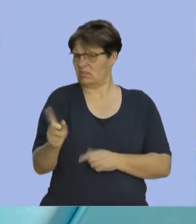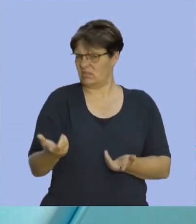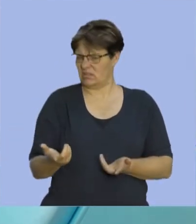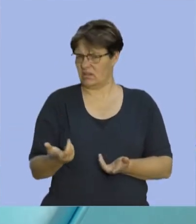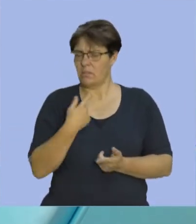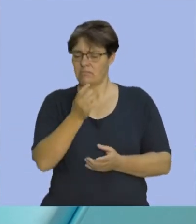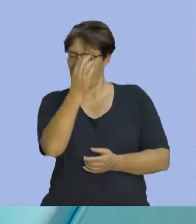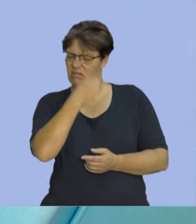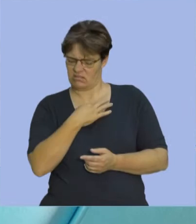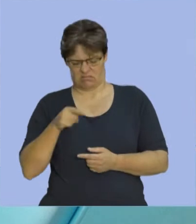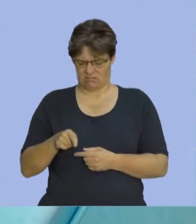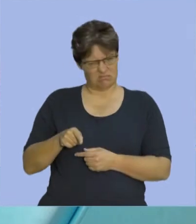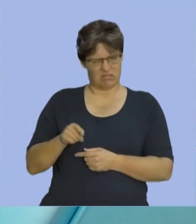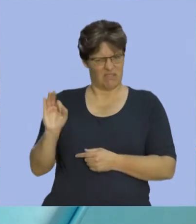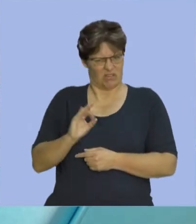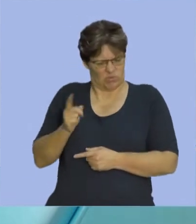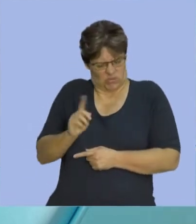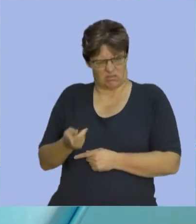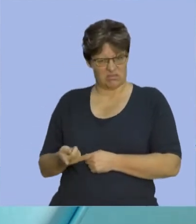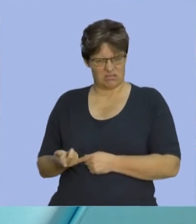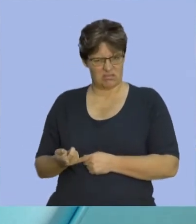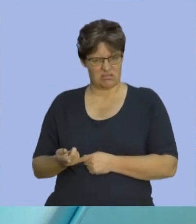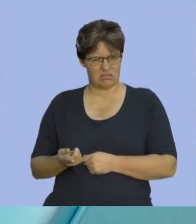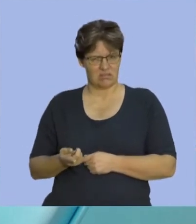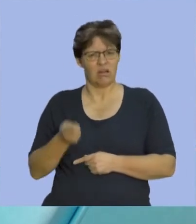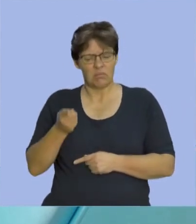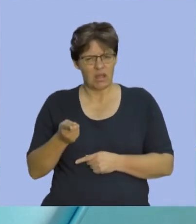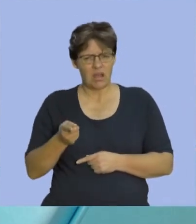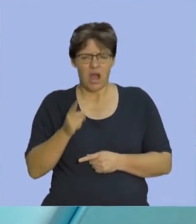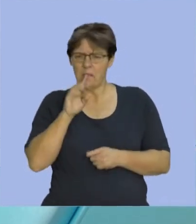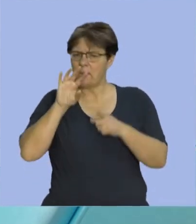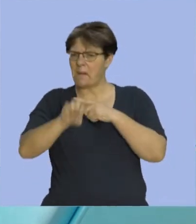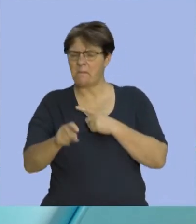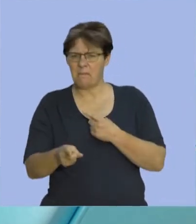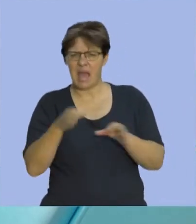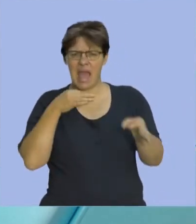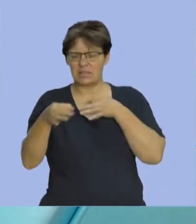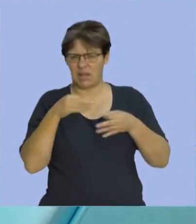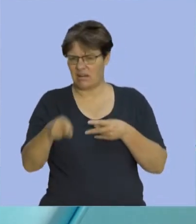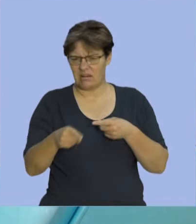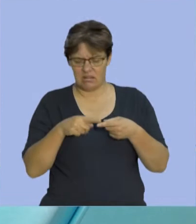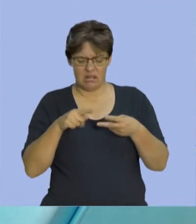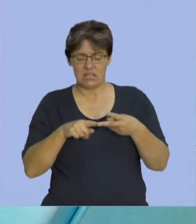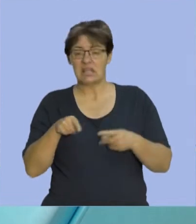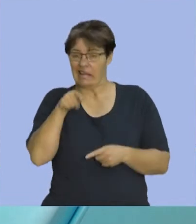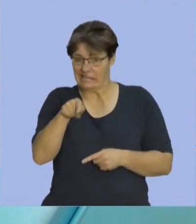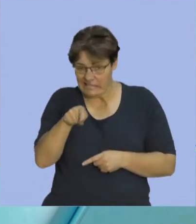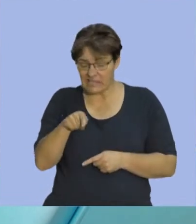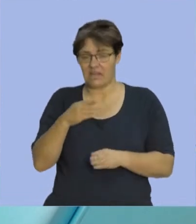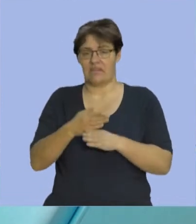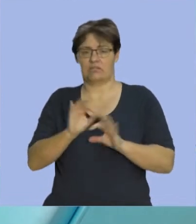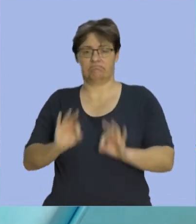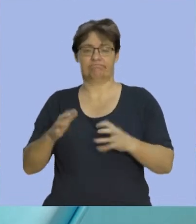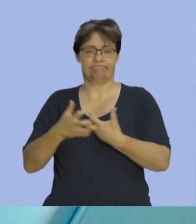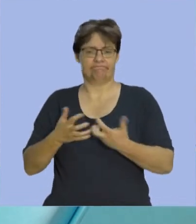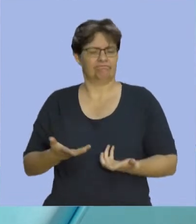be asking yourself. What is a function? And how do we define it, and how do we see that something is a function? That's what we're